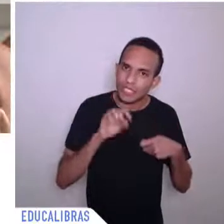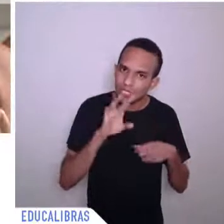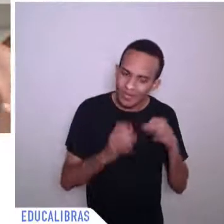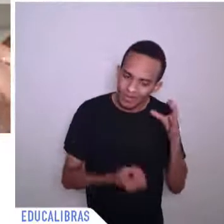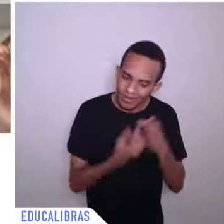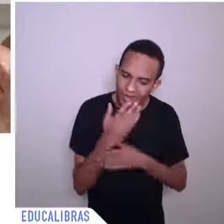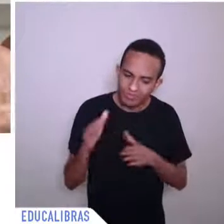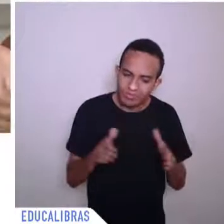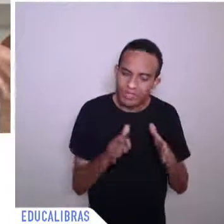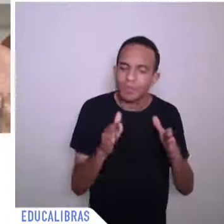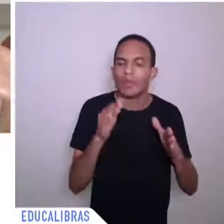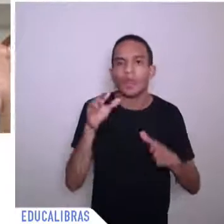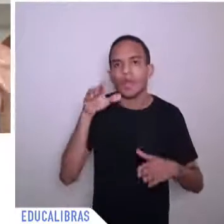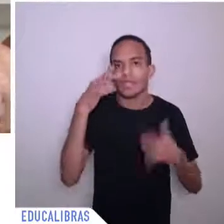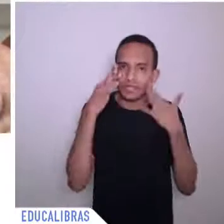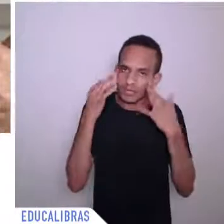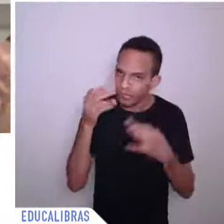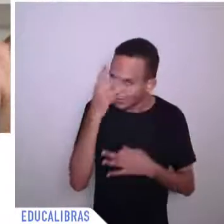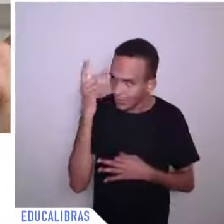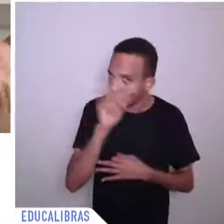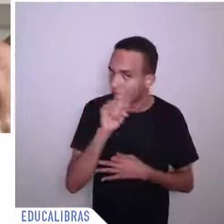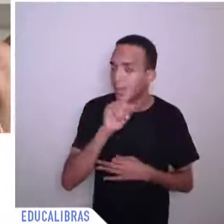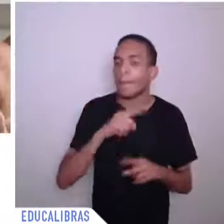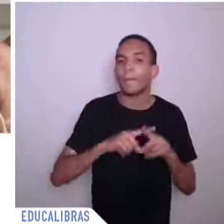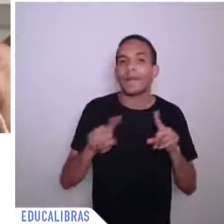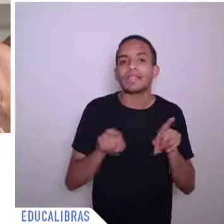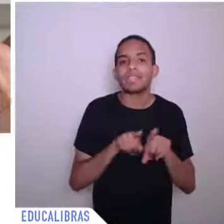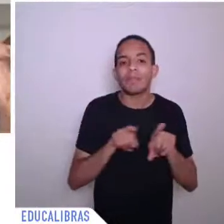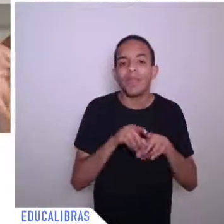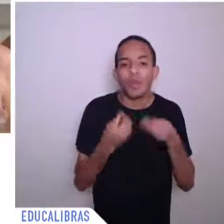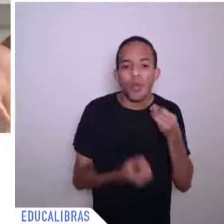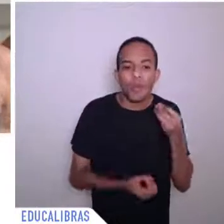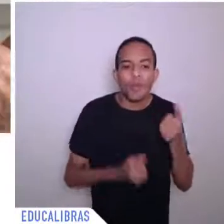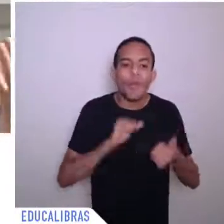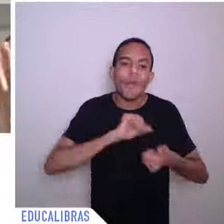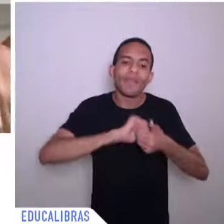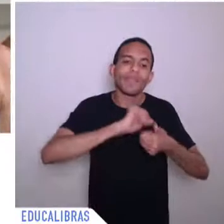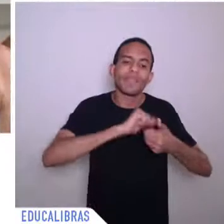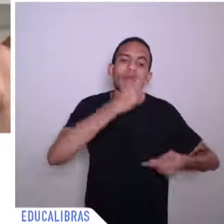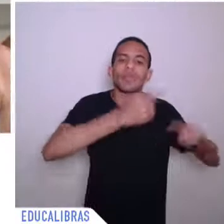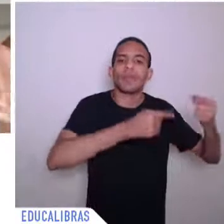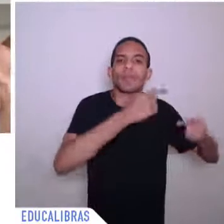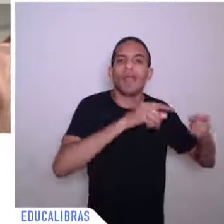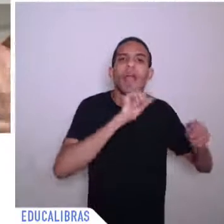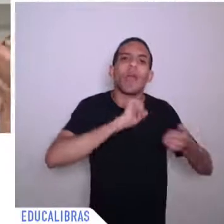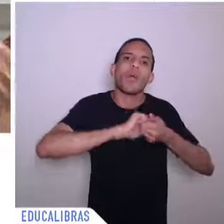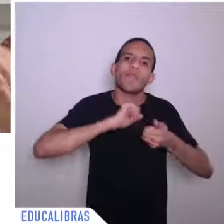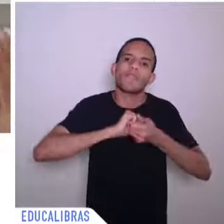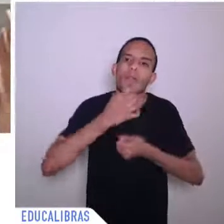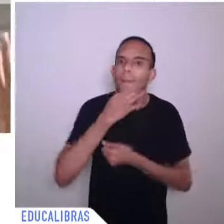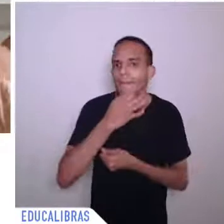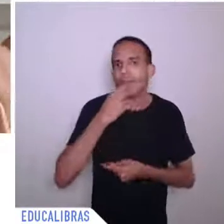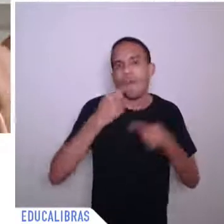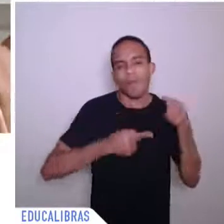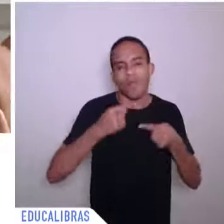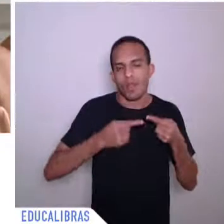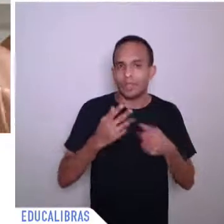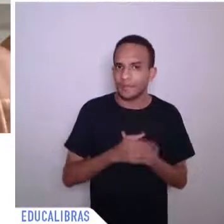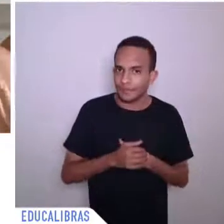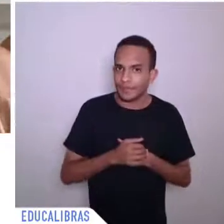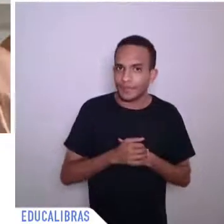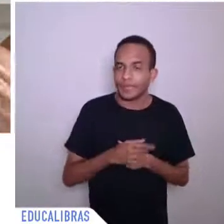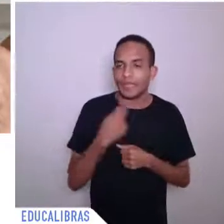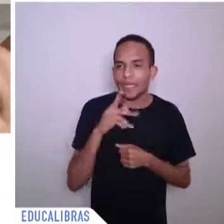won't solve the problem. We need ways to include people, but we need to qualify this debate